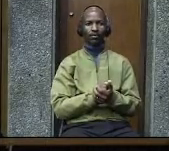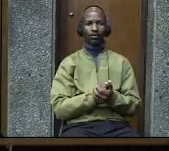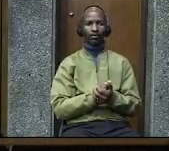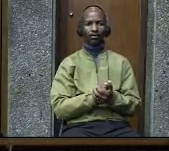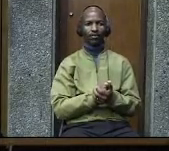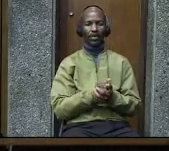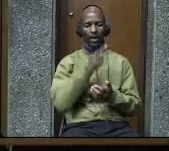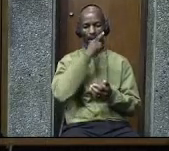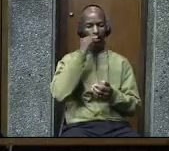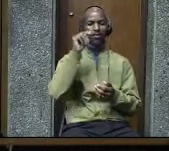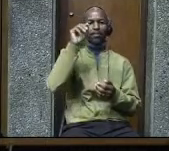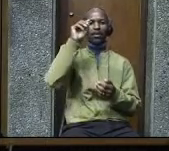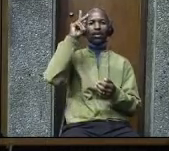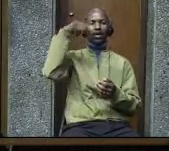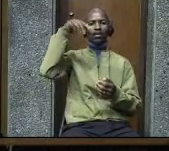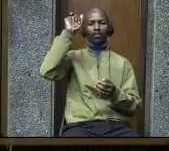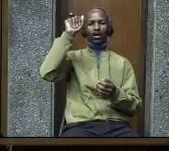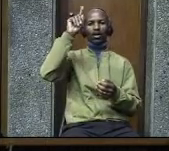Mrs. Padosa